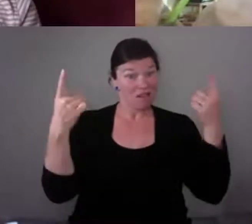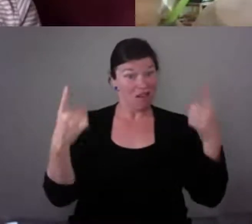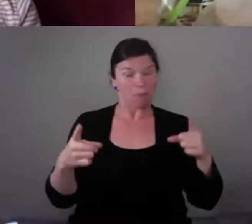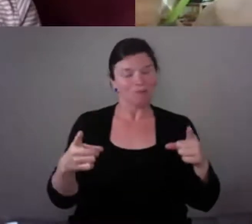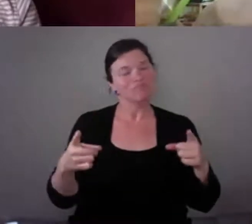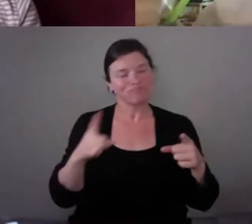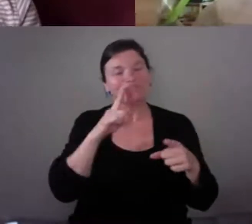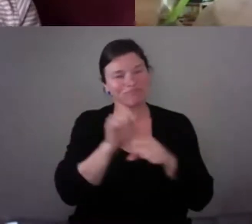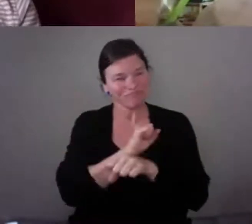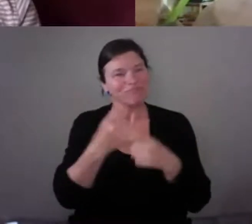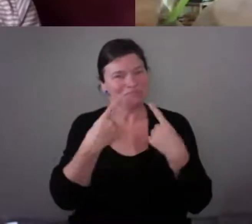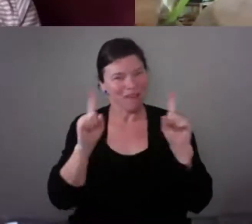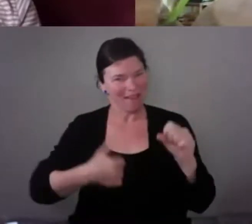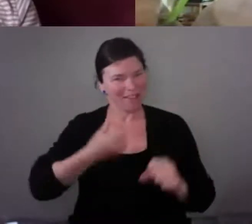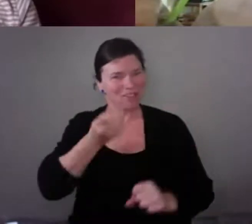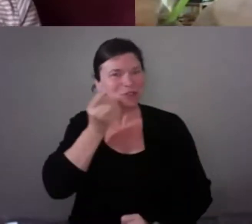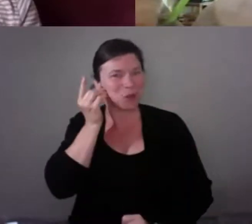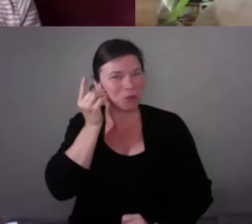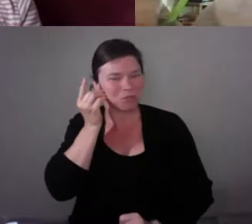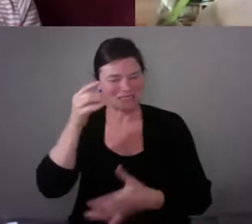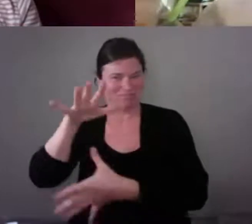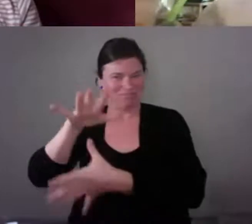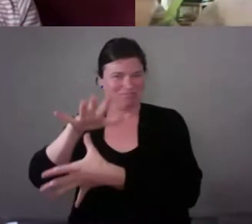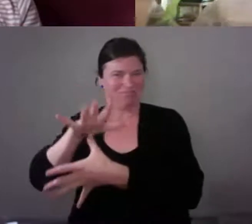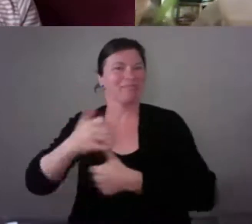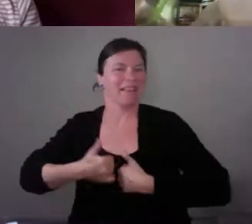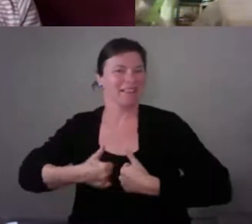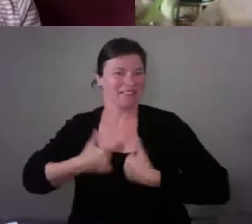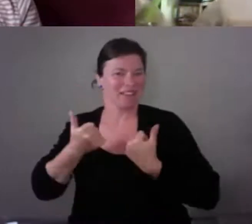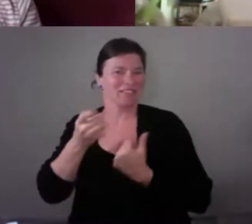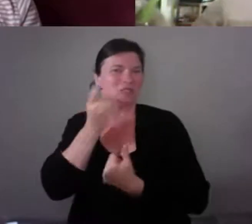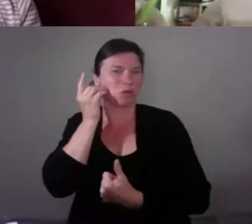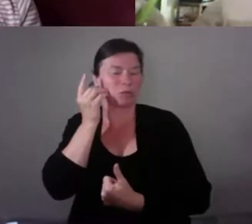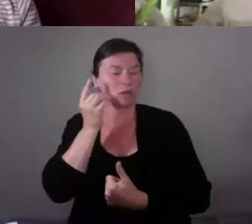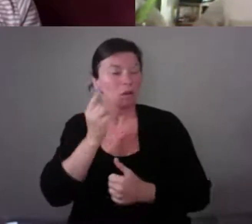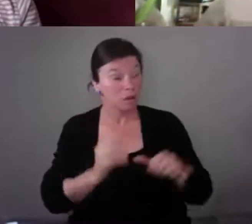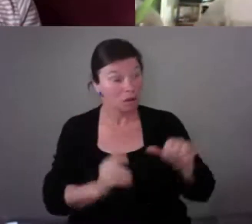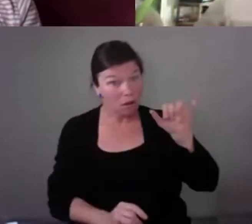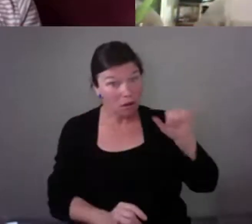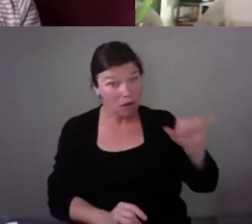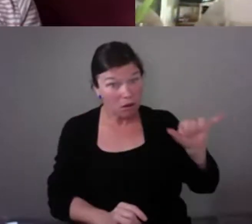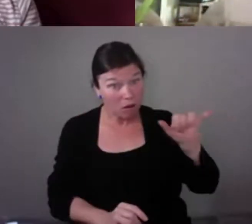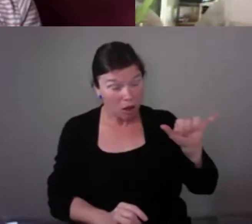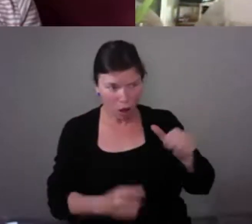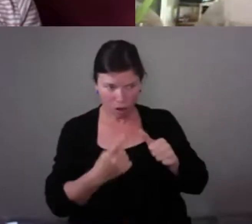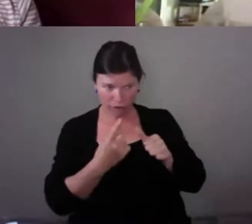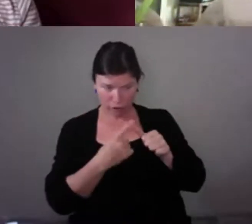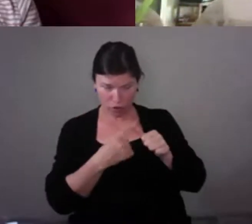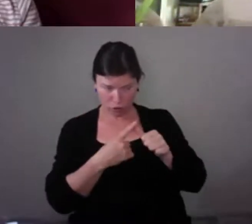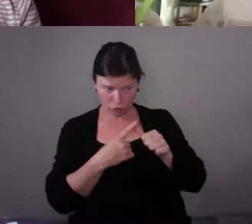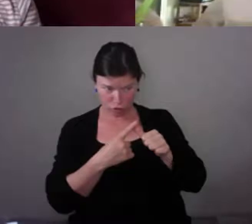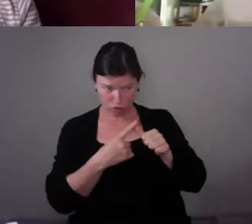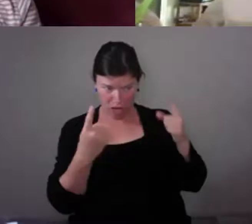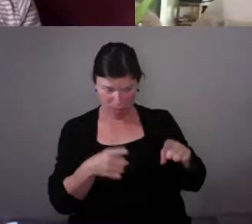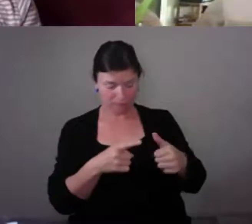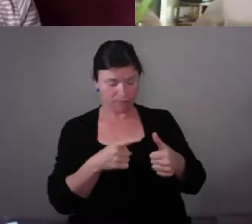my final senior year. Oh, so there were steps. So first you had to go to